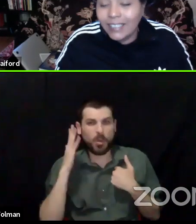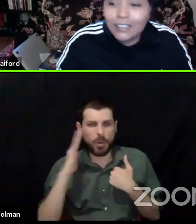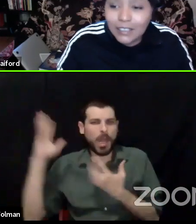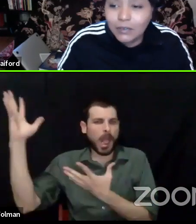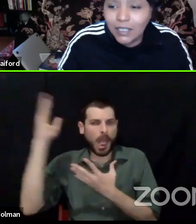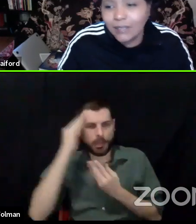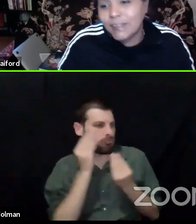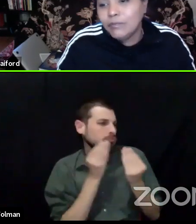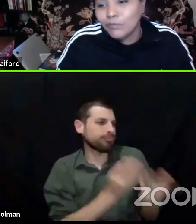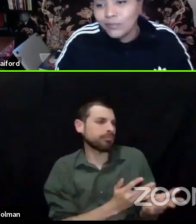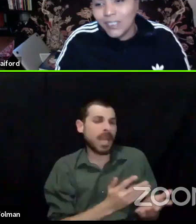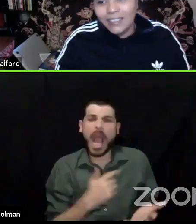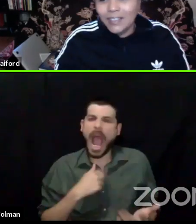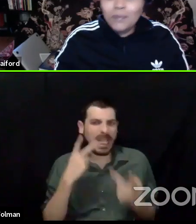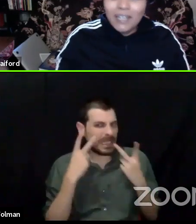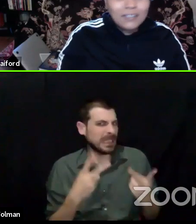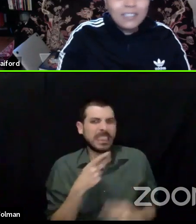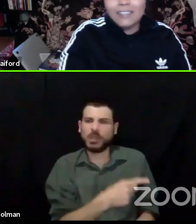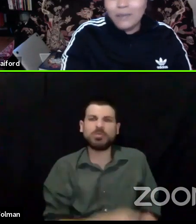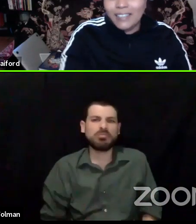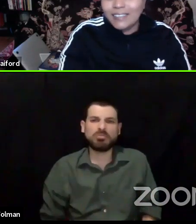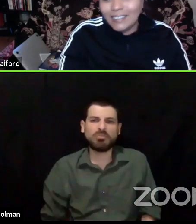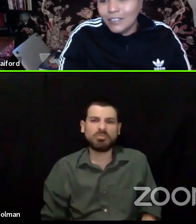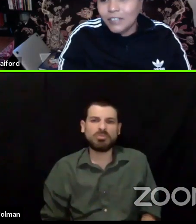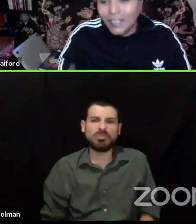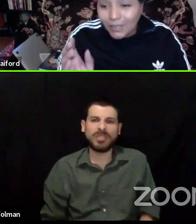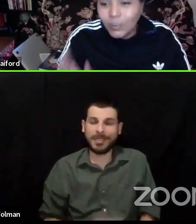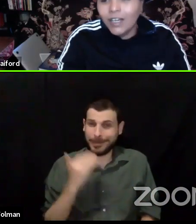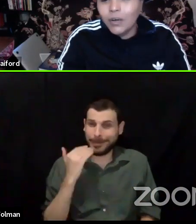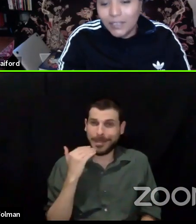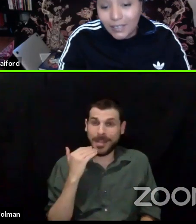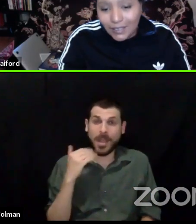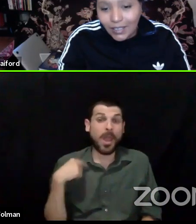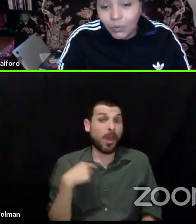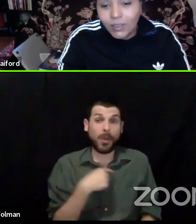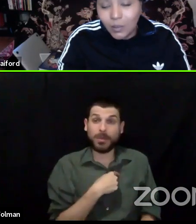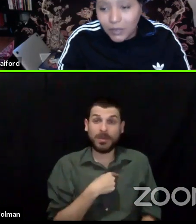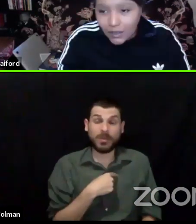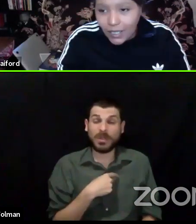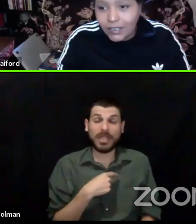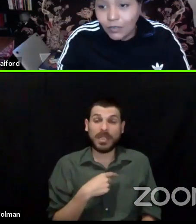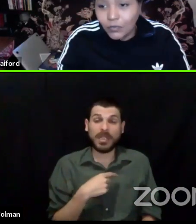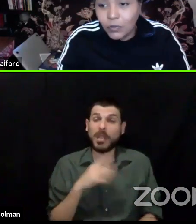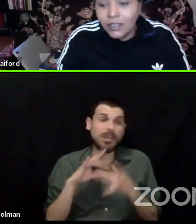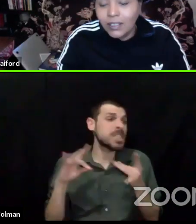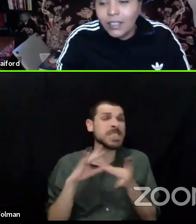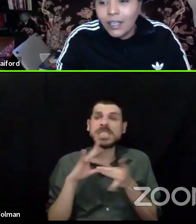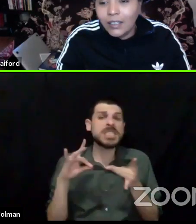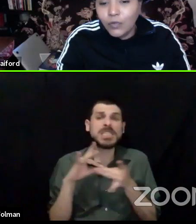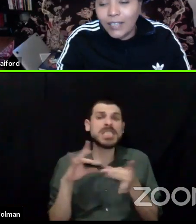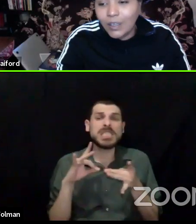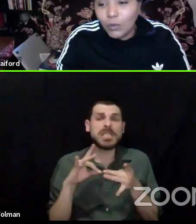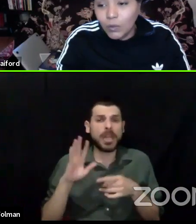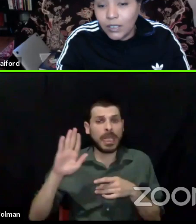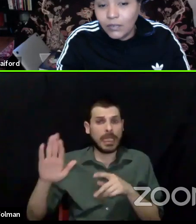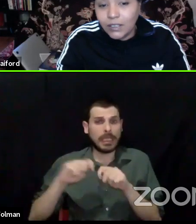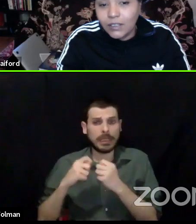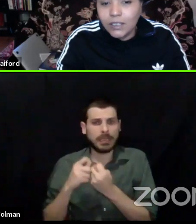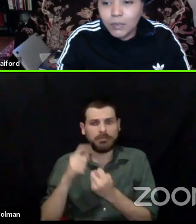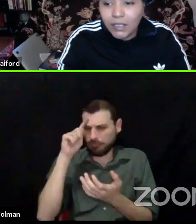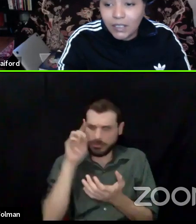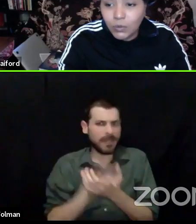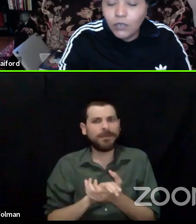he literally was like, man, nope. Ain't nobody thinking you crazy. We know what you're saying. We know what you're asking for. And the fact that we won't give